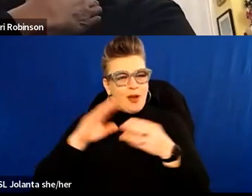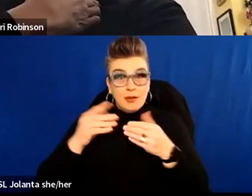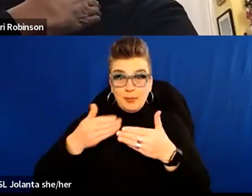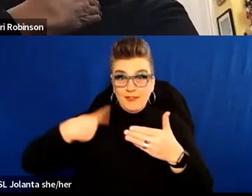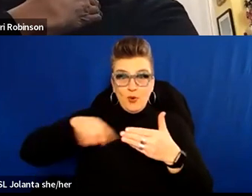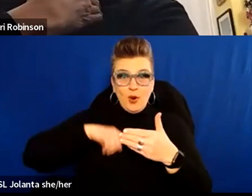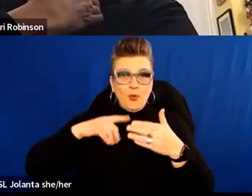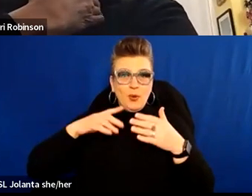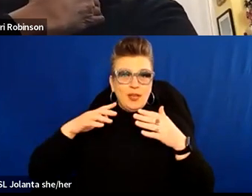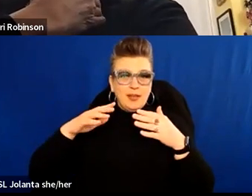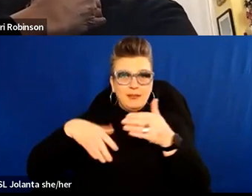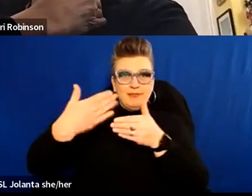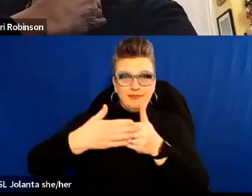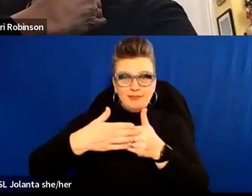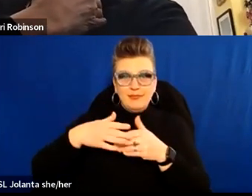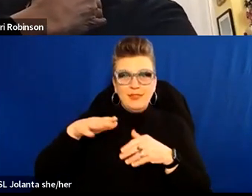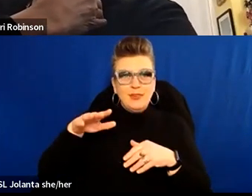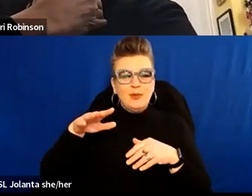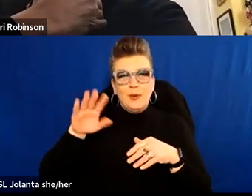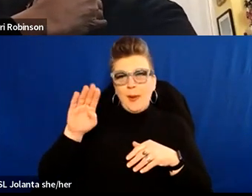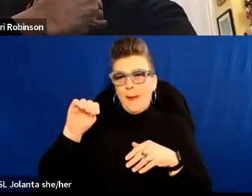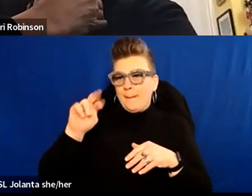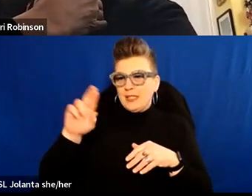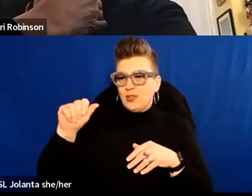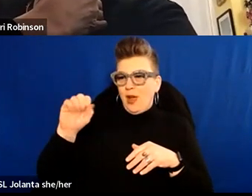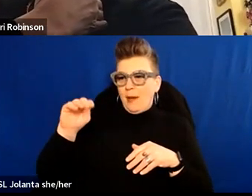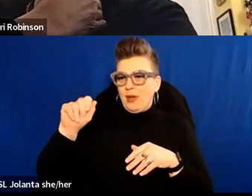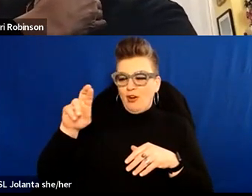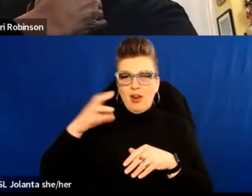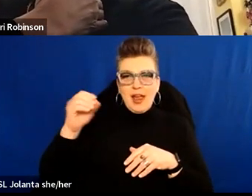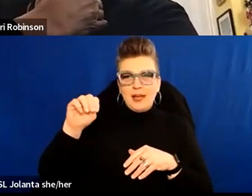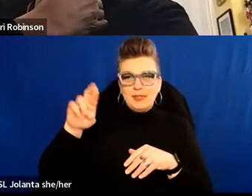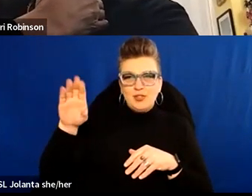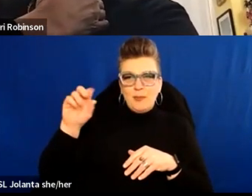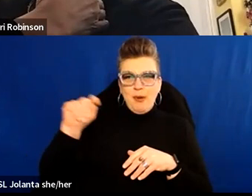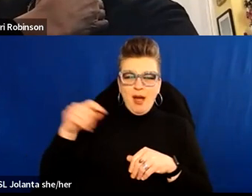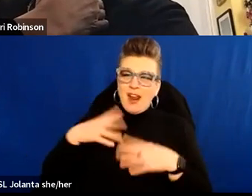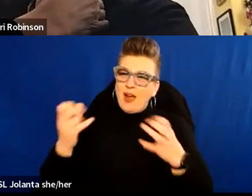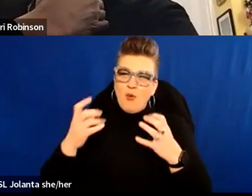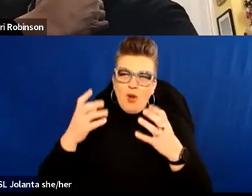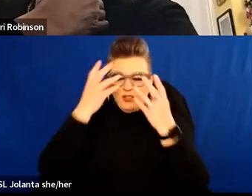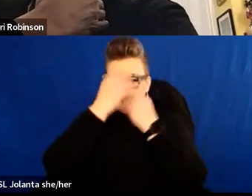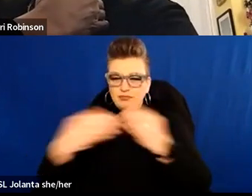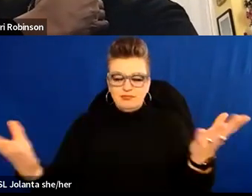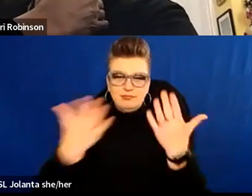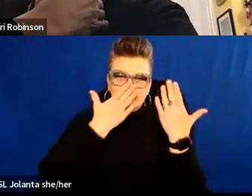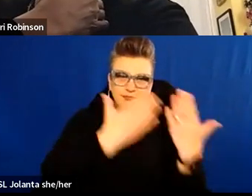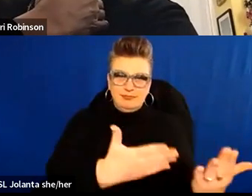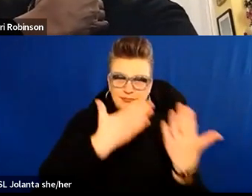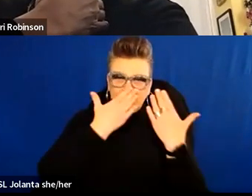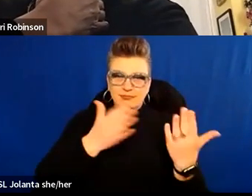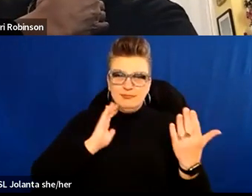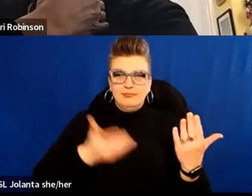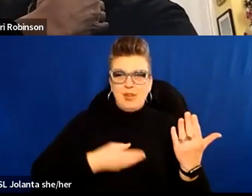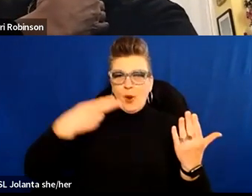to mr amakkar mr bhatt just give a really big shout out and thanks to our high school superintendents